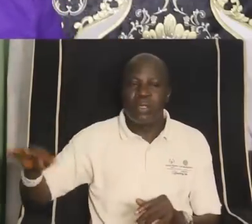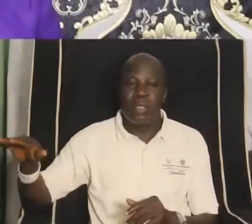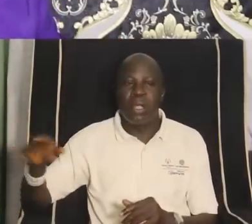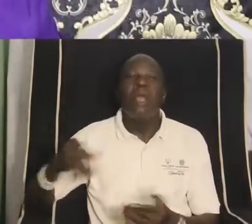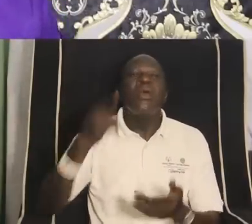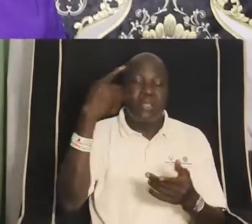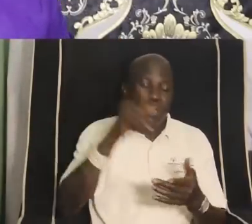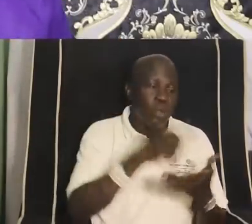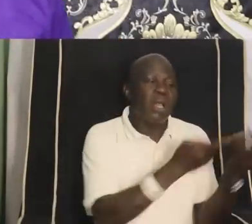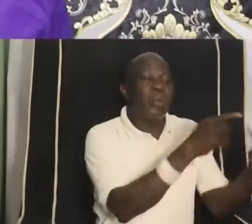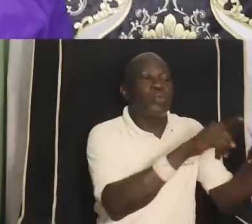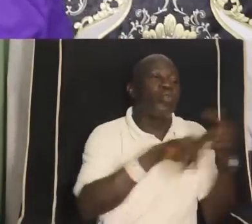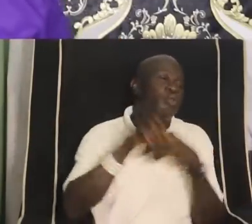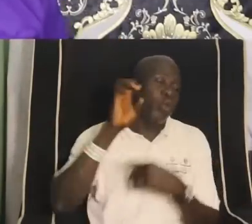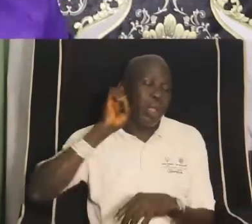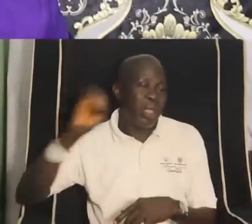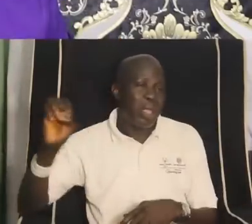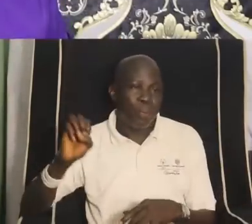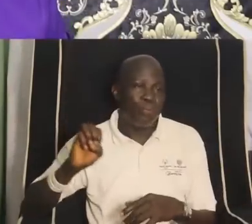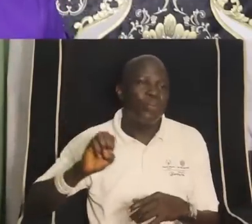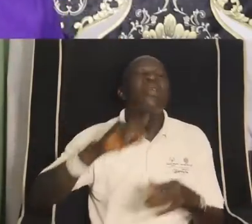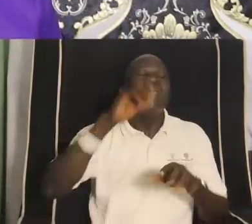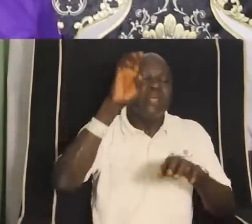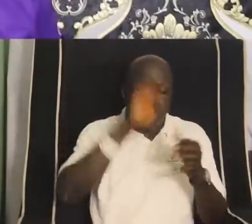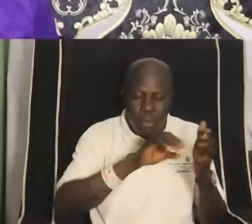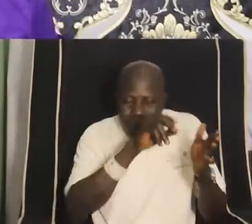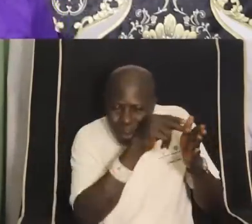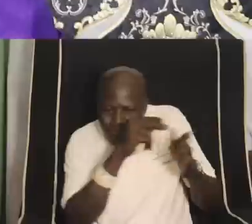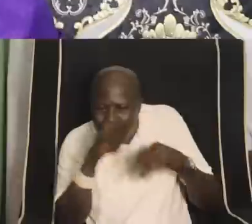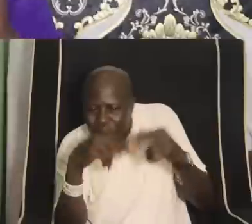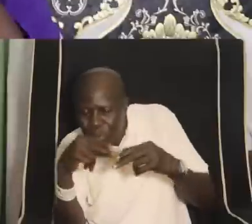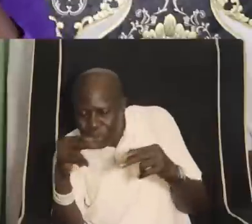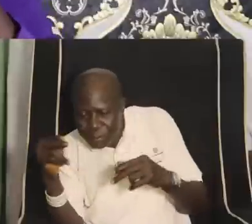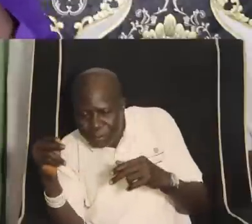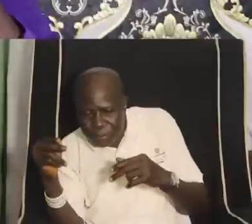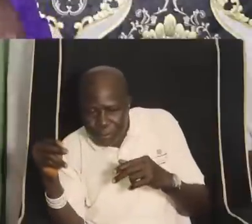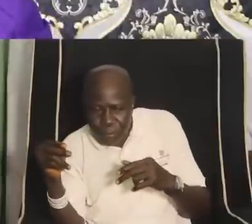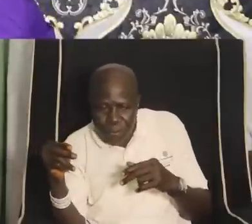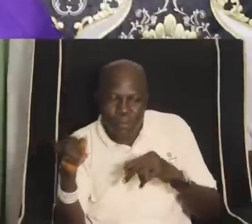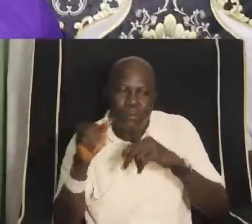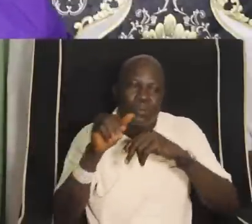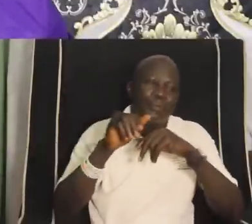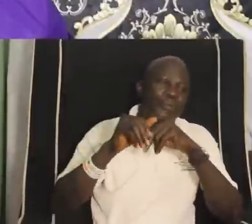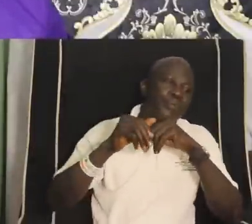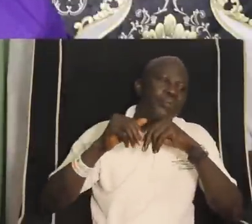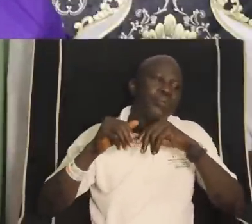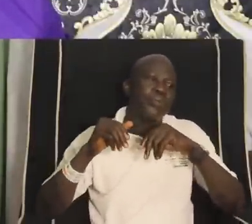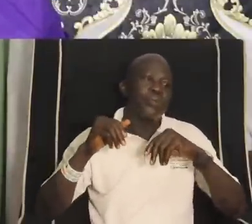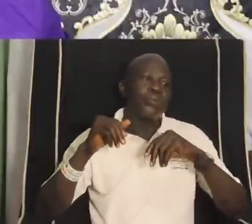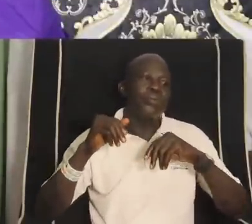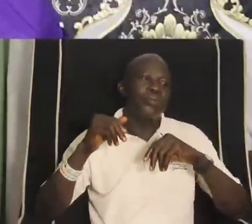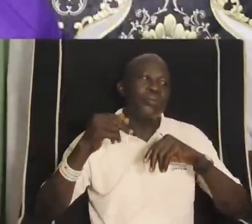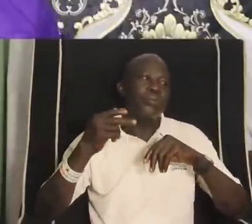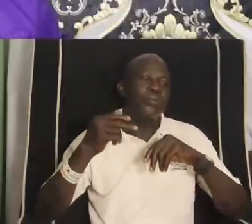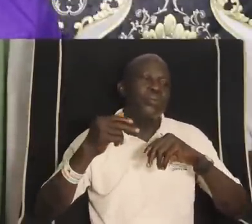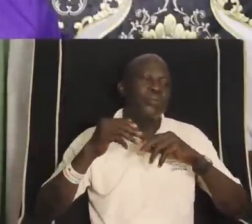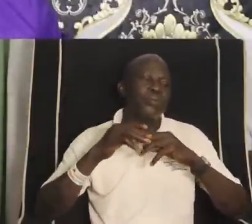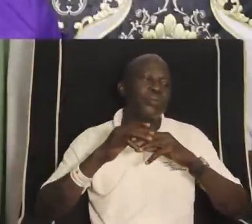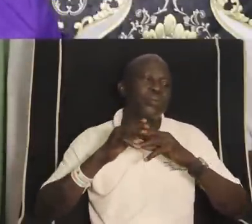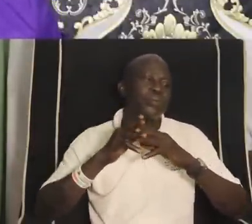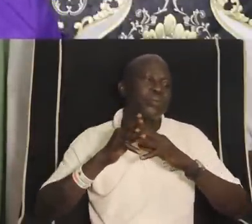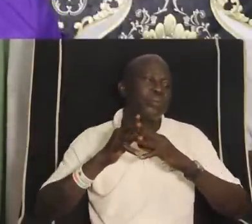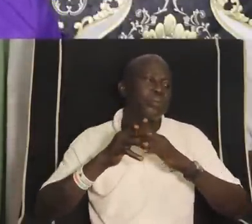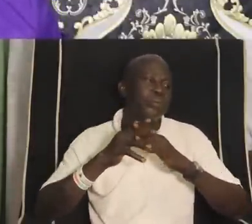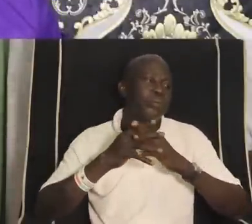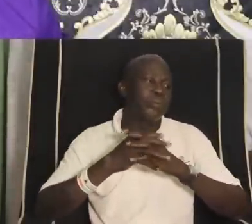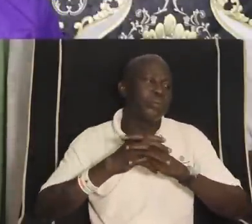tó ṣẹlẹ̀ tóun náà. Ẹ lọ ẹsẹ̀ kẹ́ẹ̀dógún. Yes. Amnon sì ń kúrẹ́ dìde kí o sì máa lọ. Aha. Tamari sì